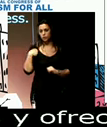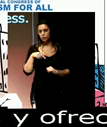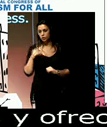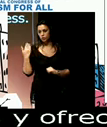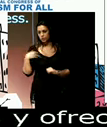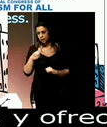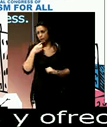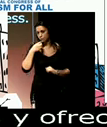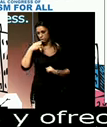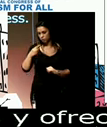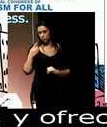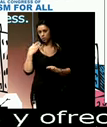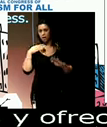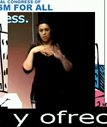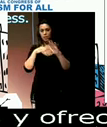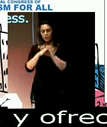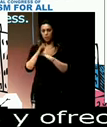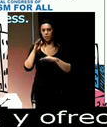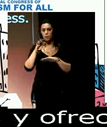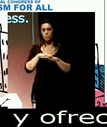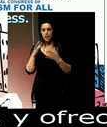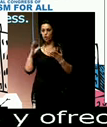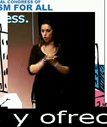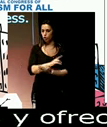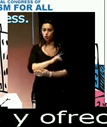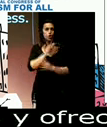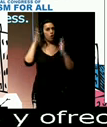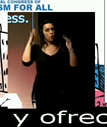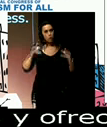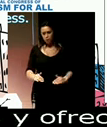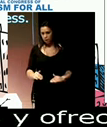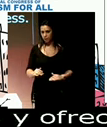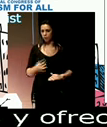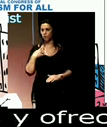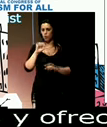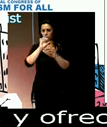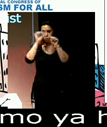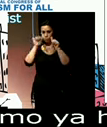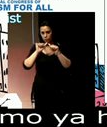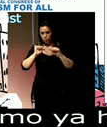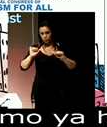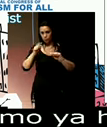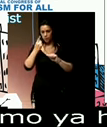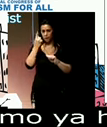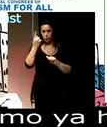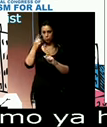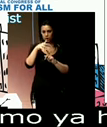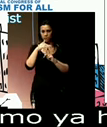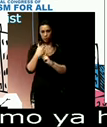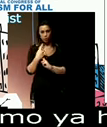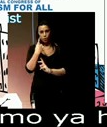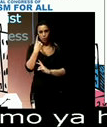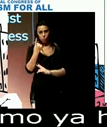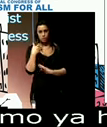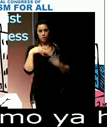not exist, and there is not a single model of solution for accessibility.